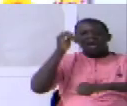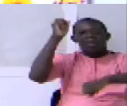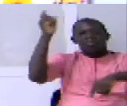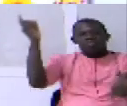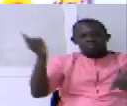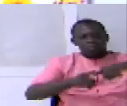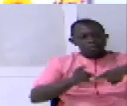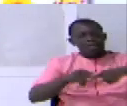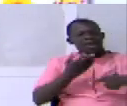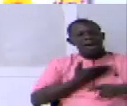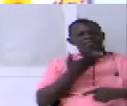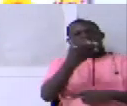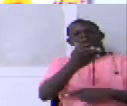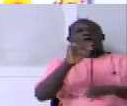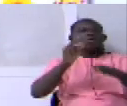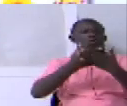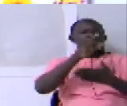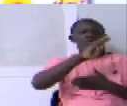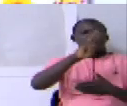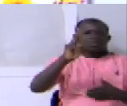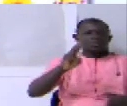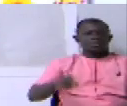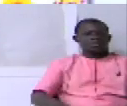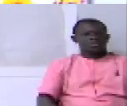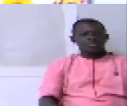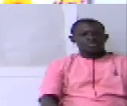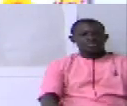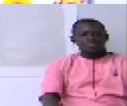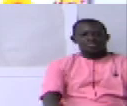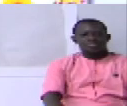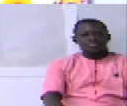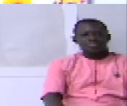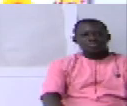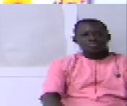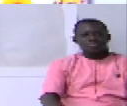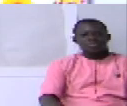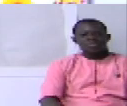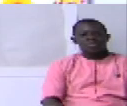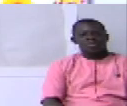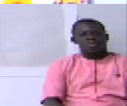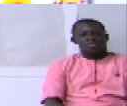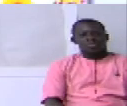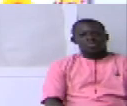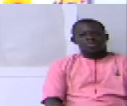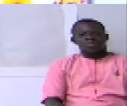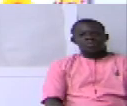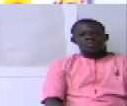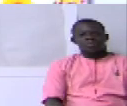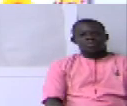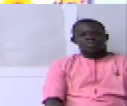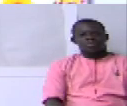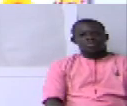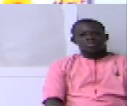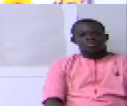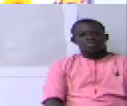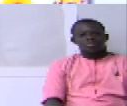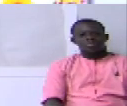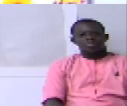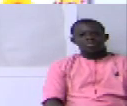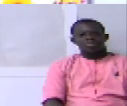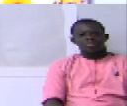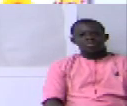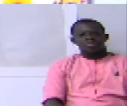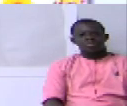roke akola janne bari biri e jabiro ke amunta fankilim majabiro yewleke a jabiro nyim mantimma wala nyinti